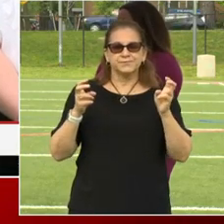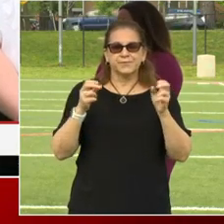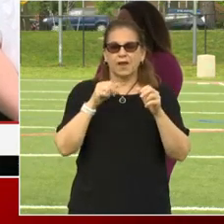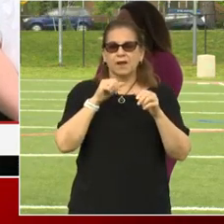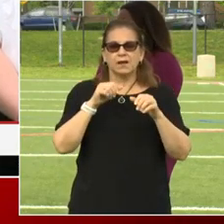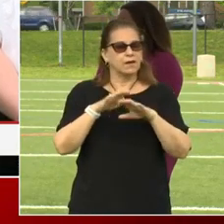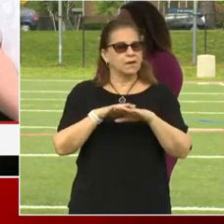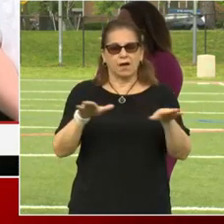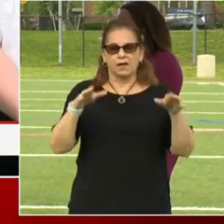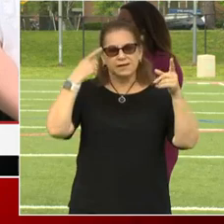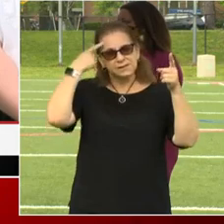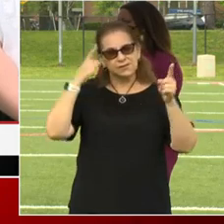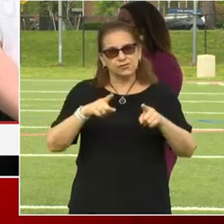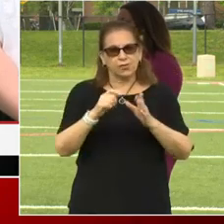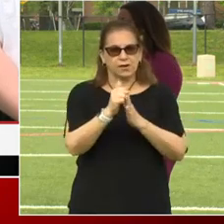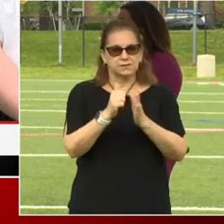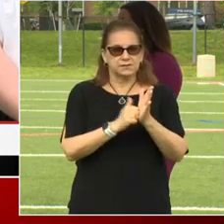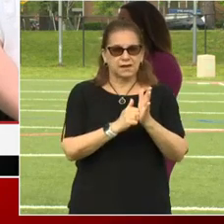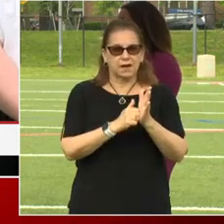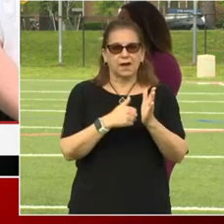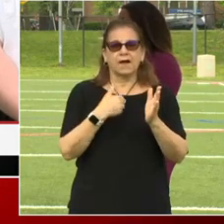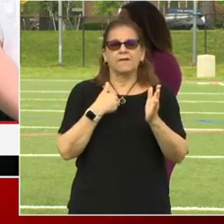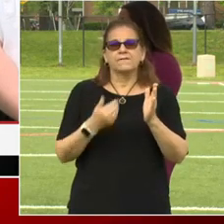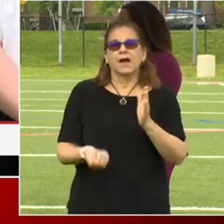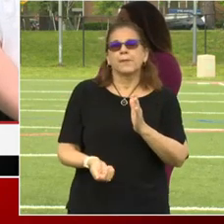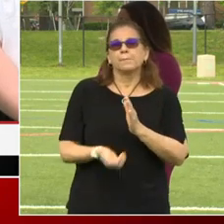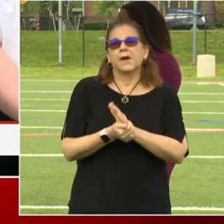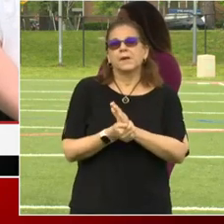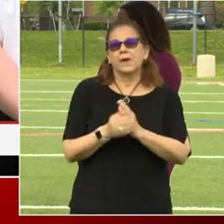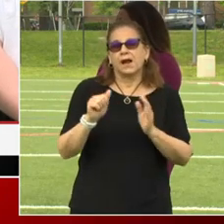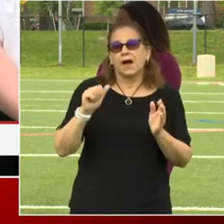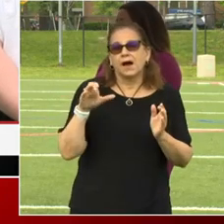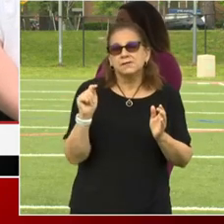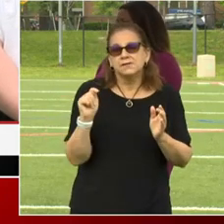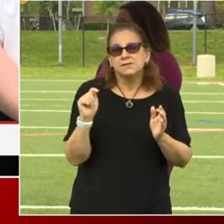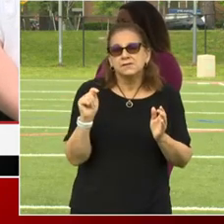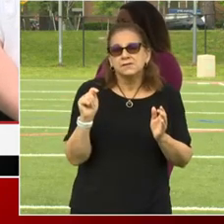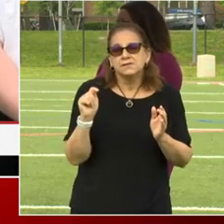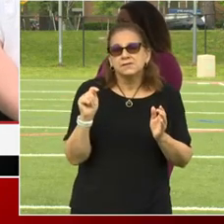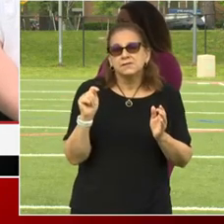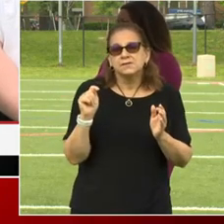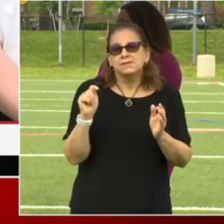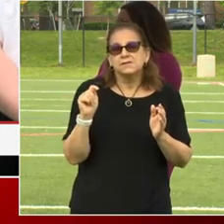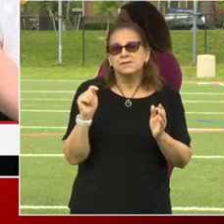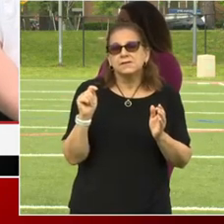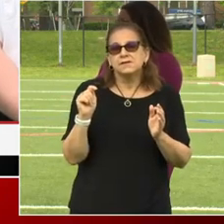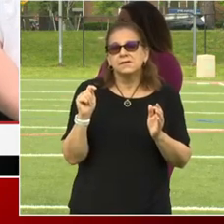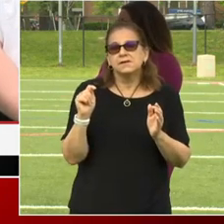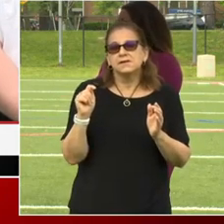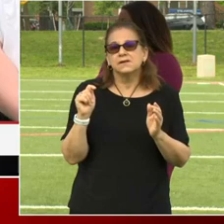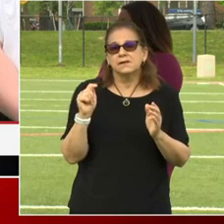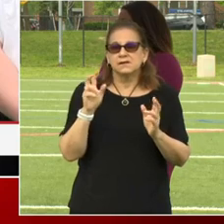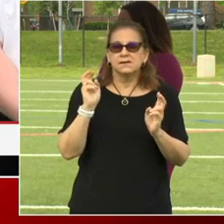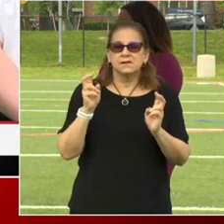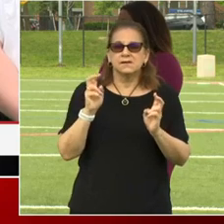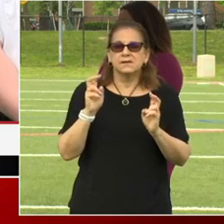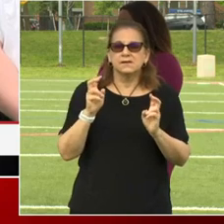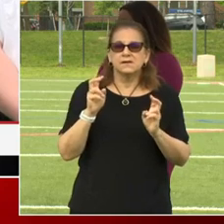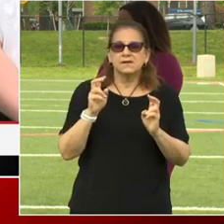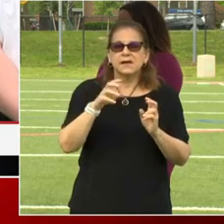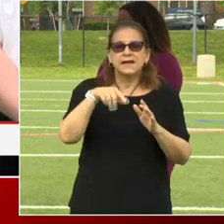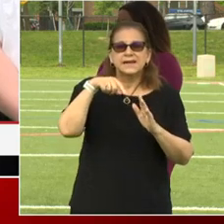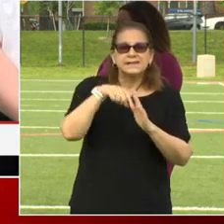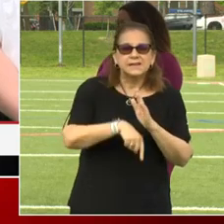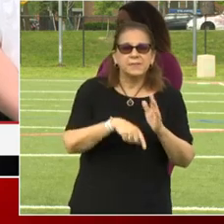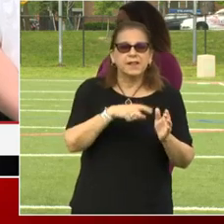Plan Act, the Amendment Act. This is a rather extensive legislation. In fact, the attachments to the